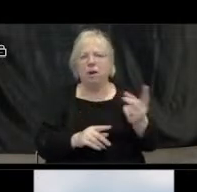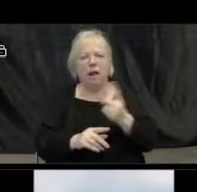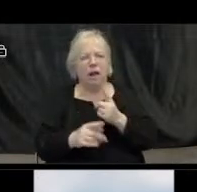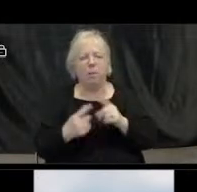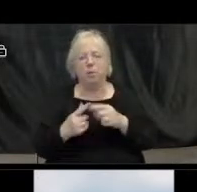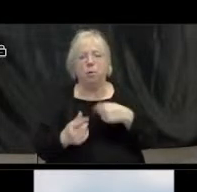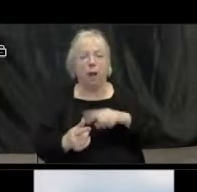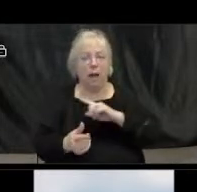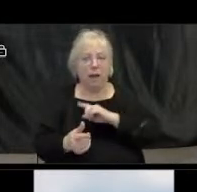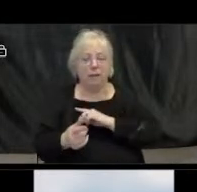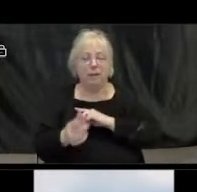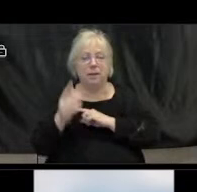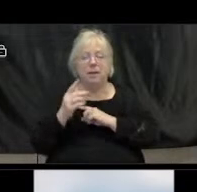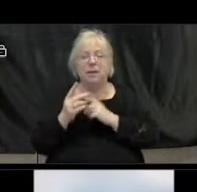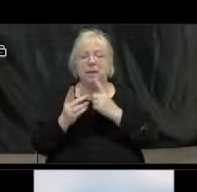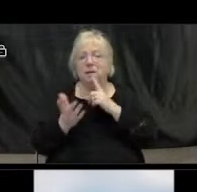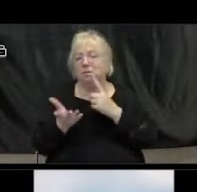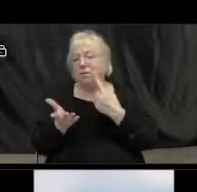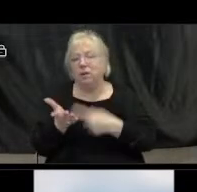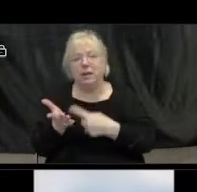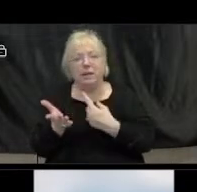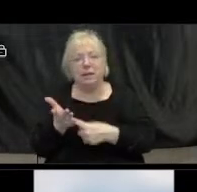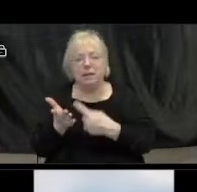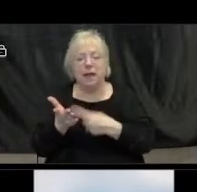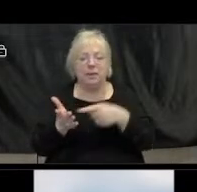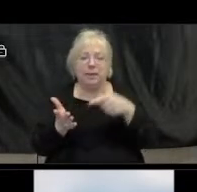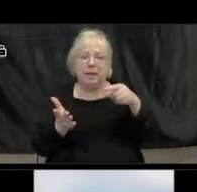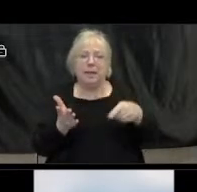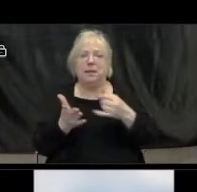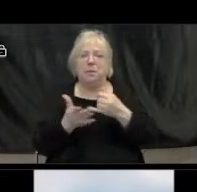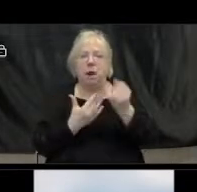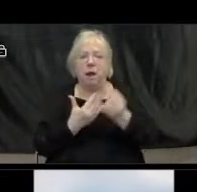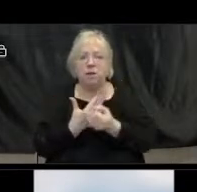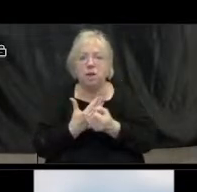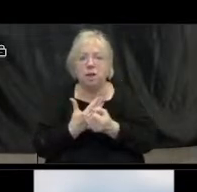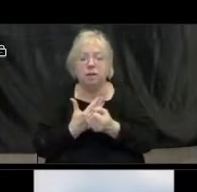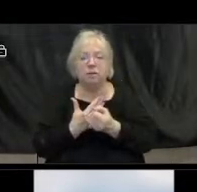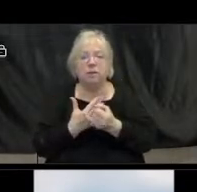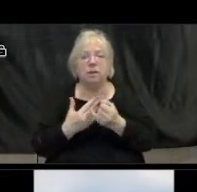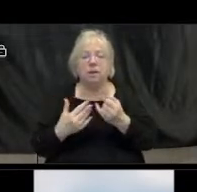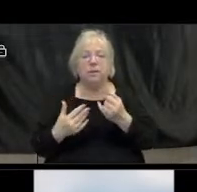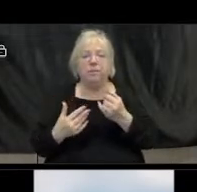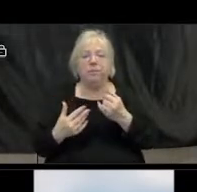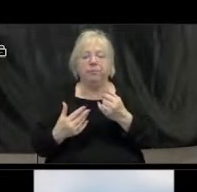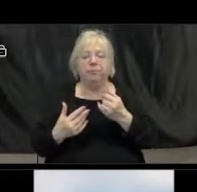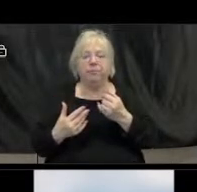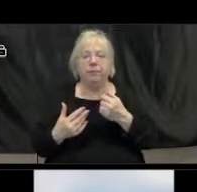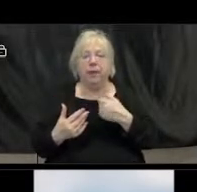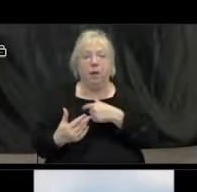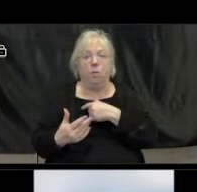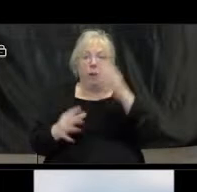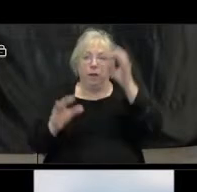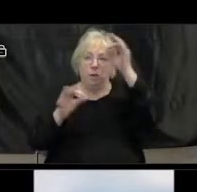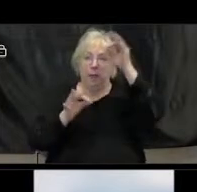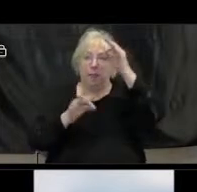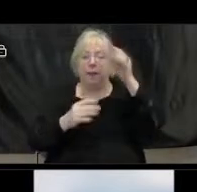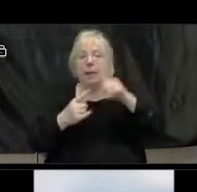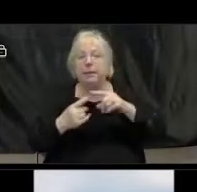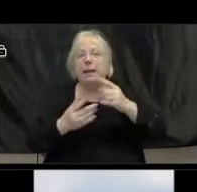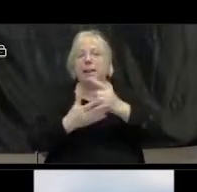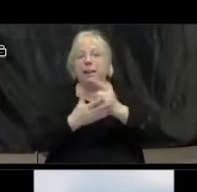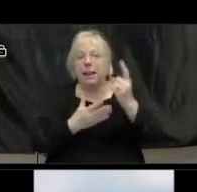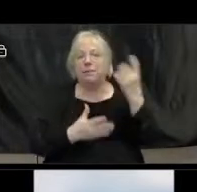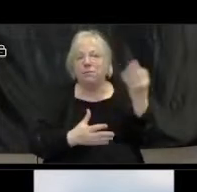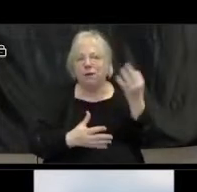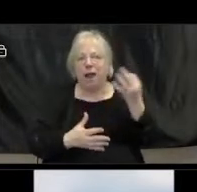us to discuss this project, and we knew nothing about it until last Friday. We've done